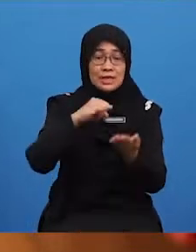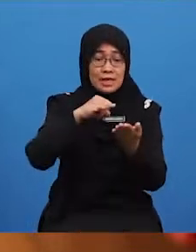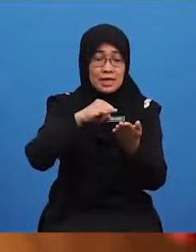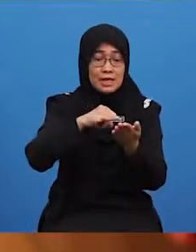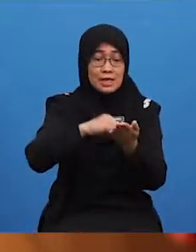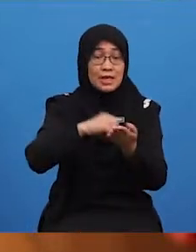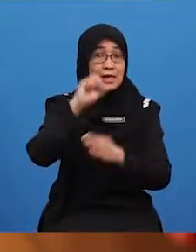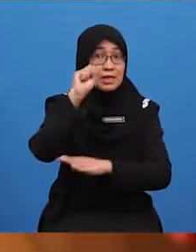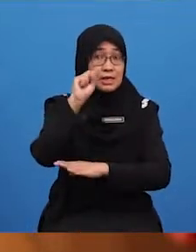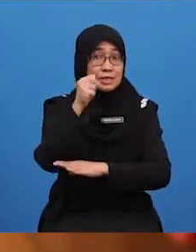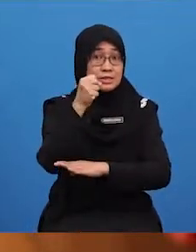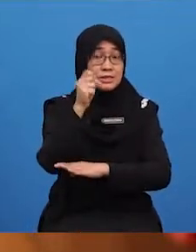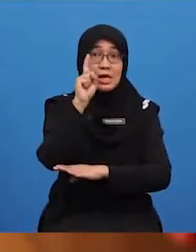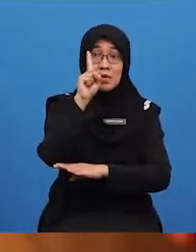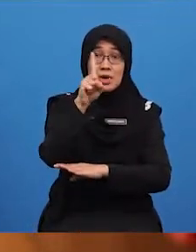It's 5 o'clock.